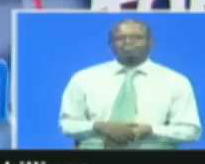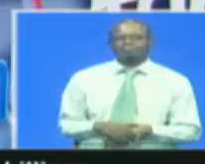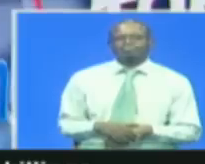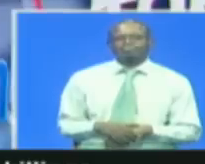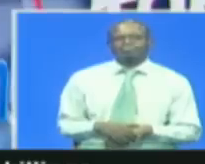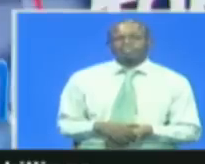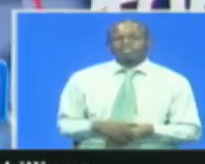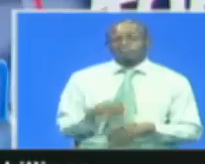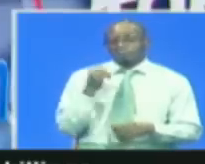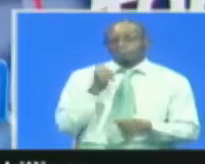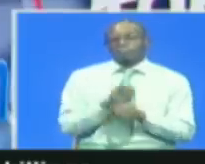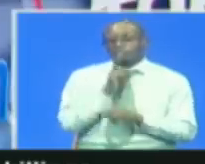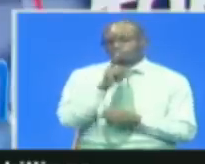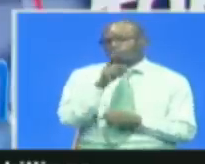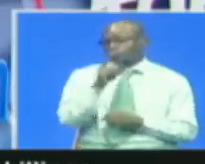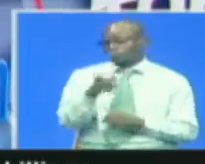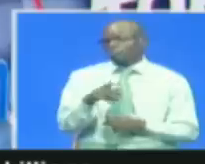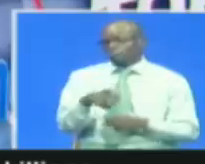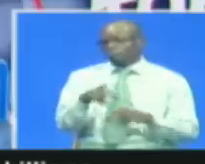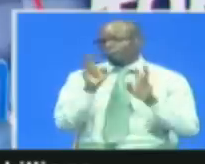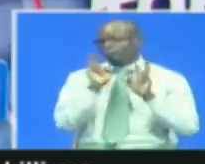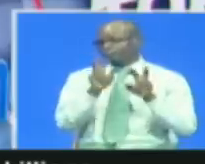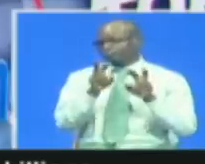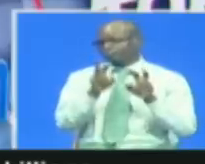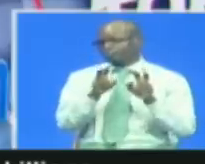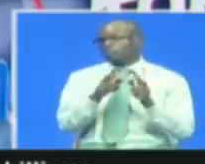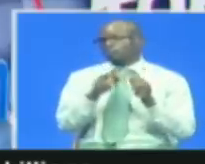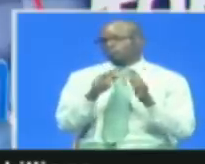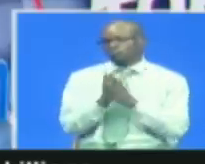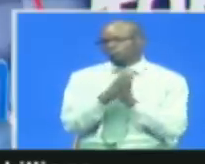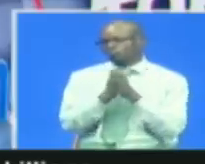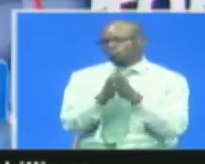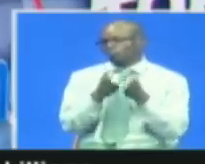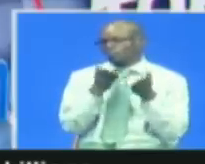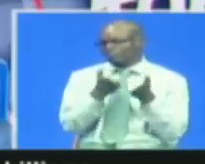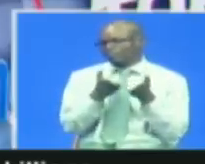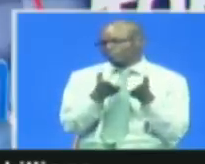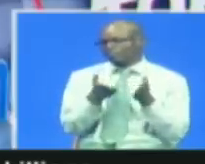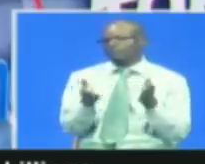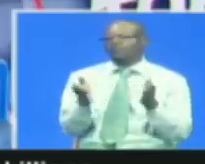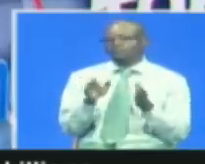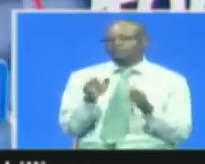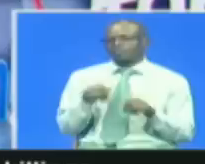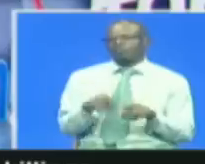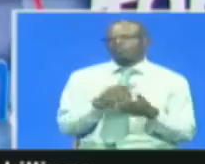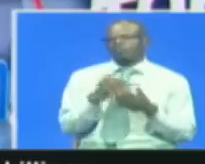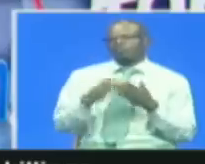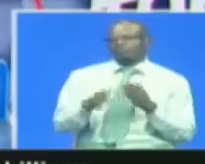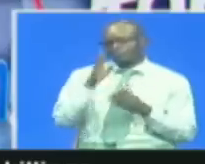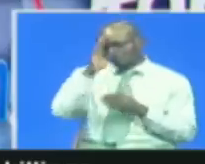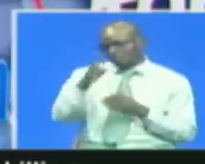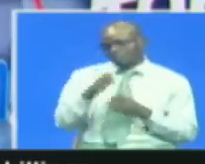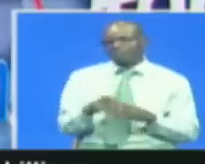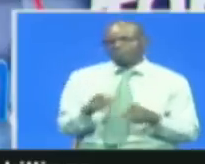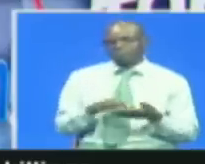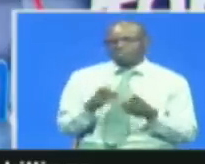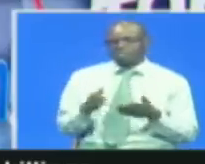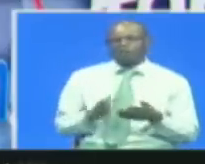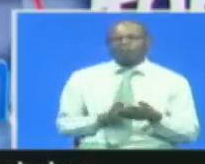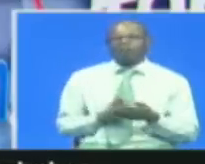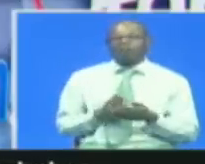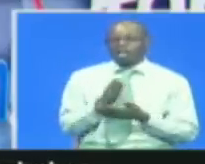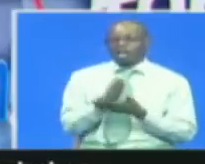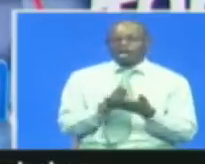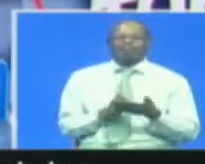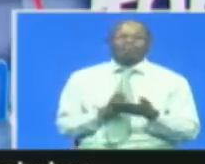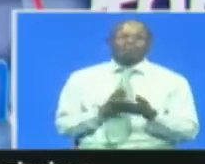All right, make sure that you catch Caught to Court this weekend with Edmund Nyabola. On that note, it's just gone past 1:30 the